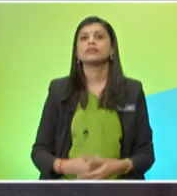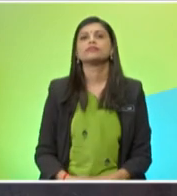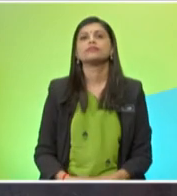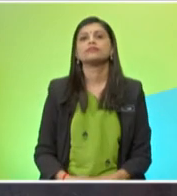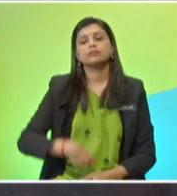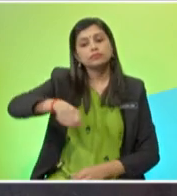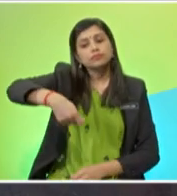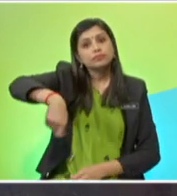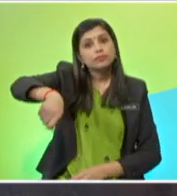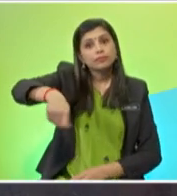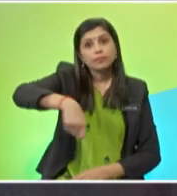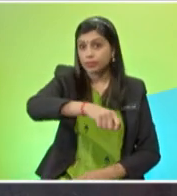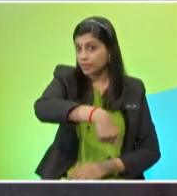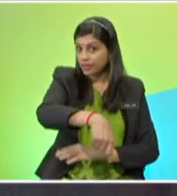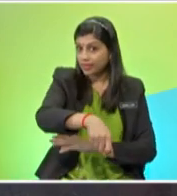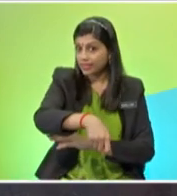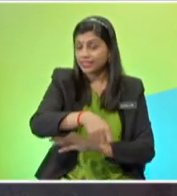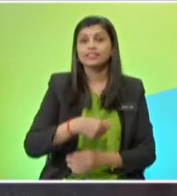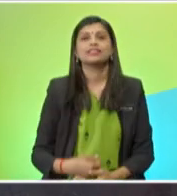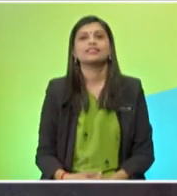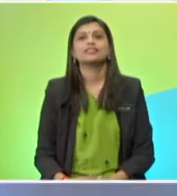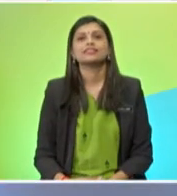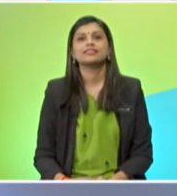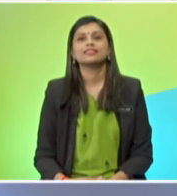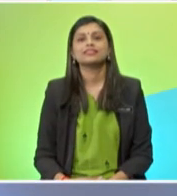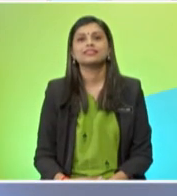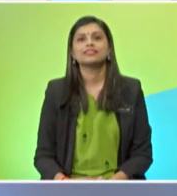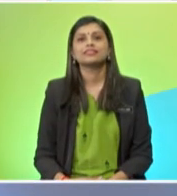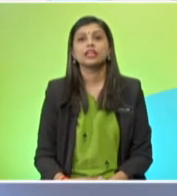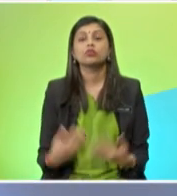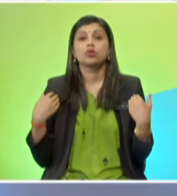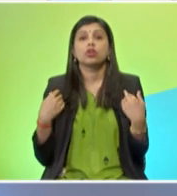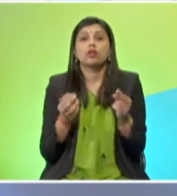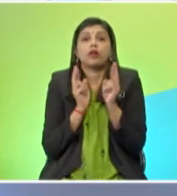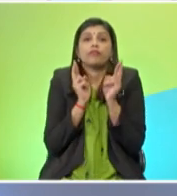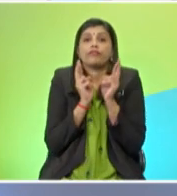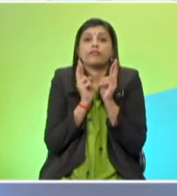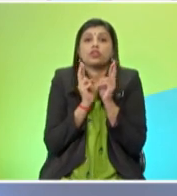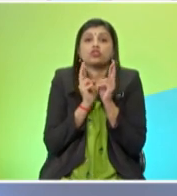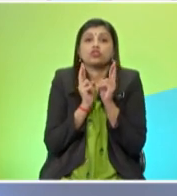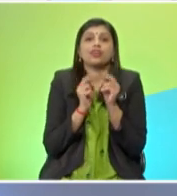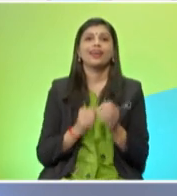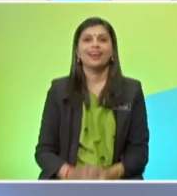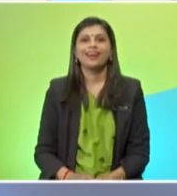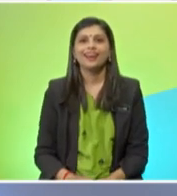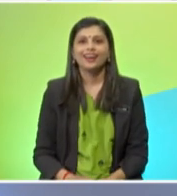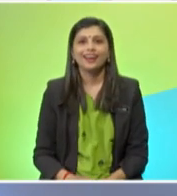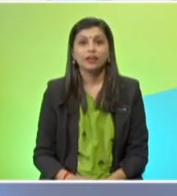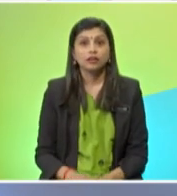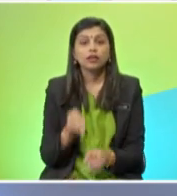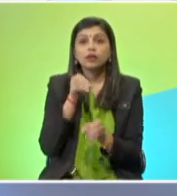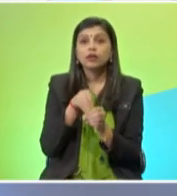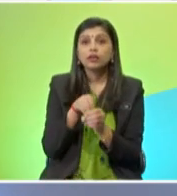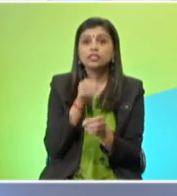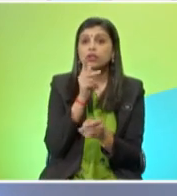ladle. Okay. And we also have a fridge in our kitchen. Oh, yes, yeah, a fridge. Yeah, to keep our